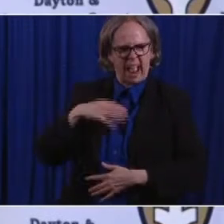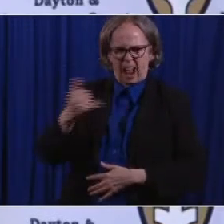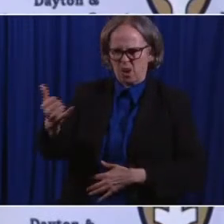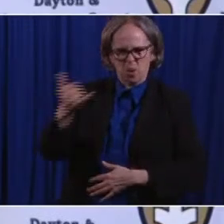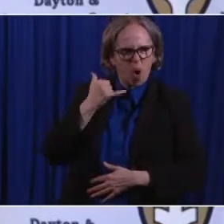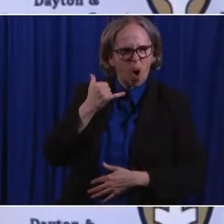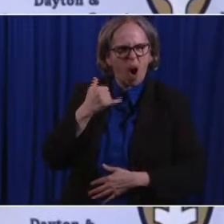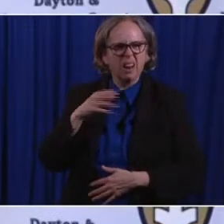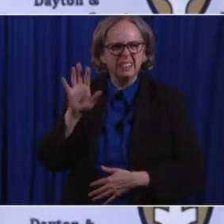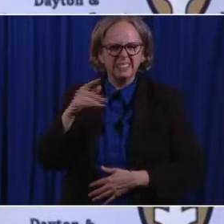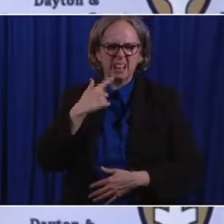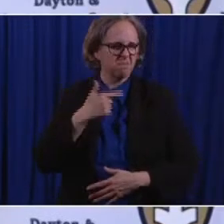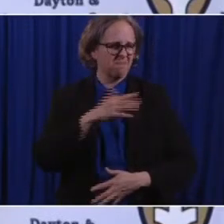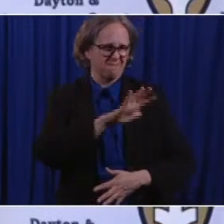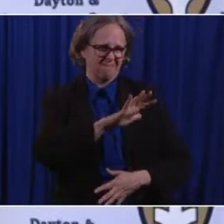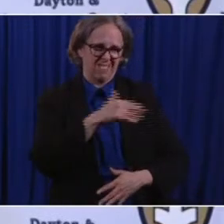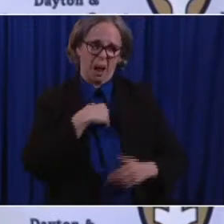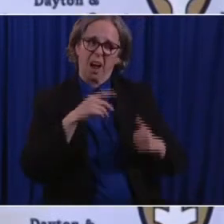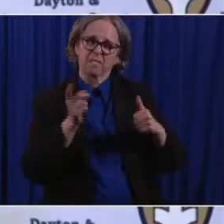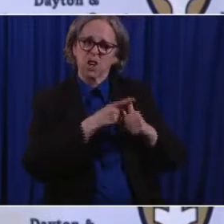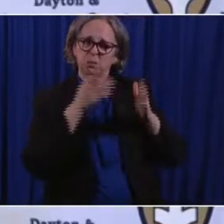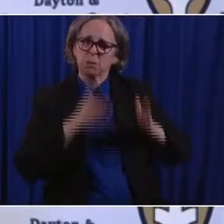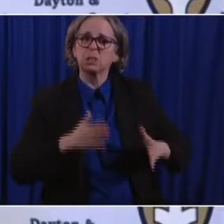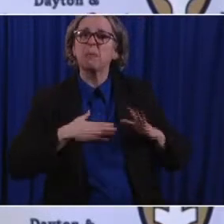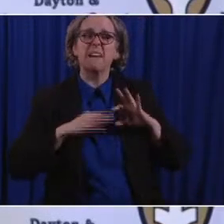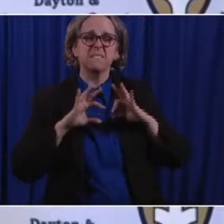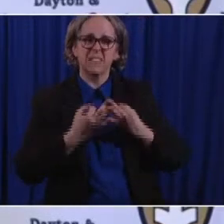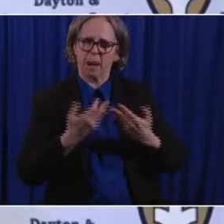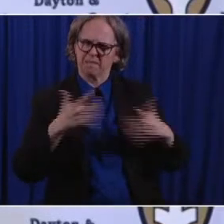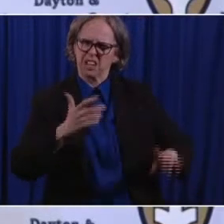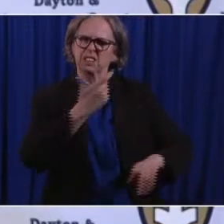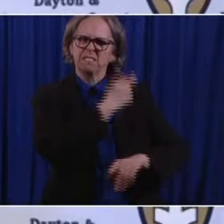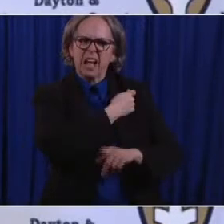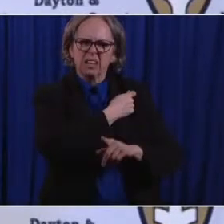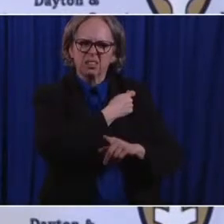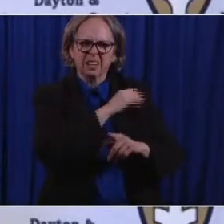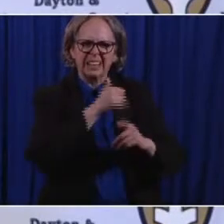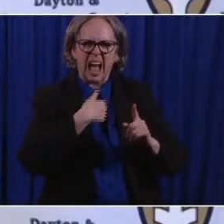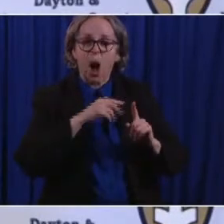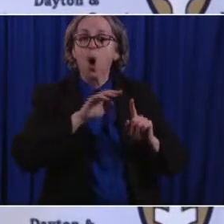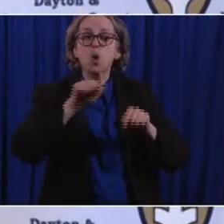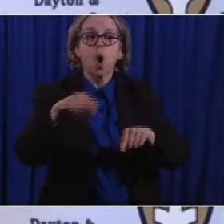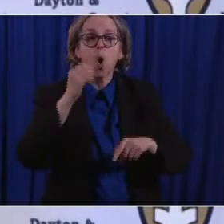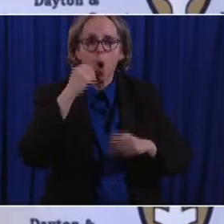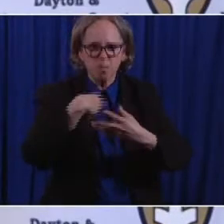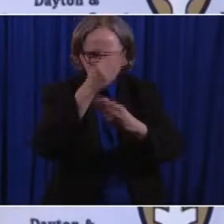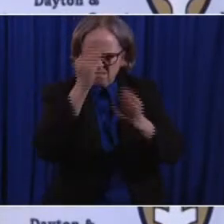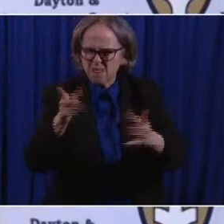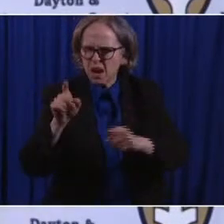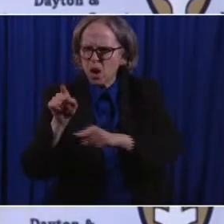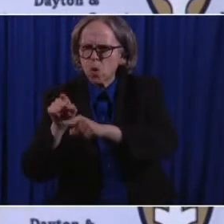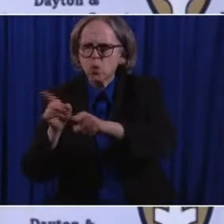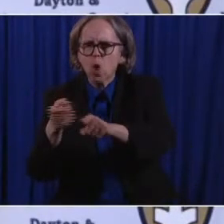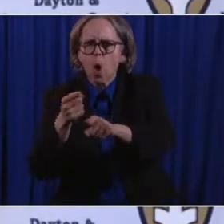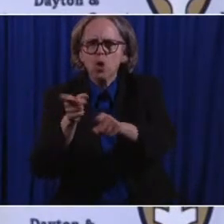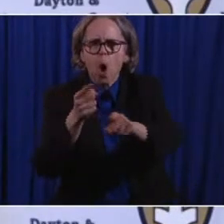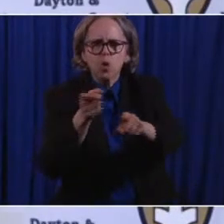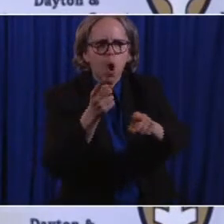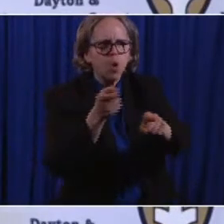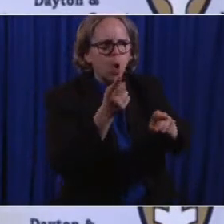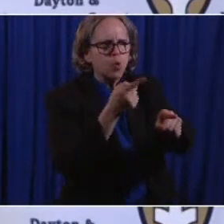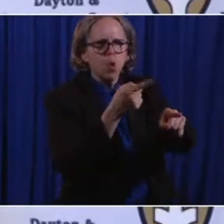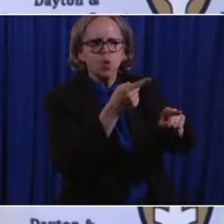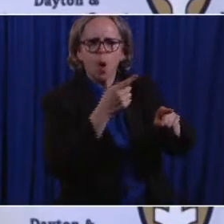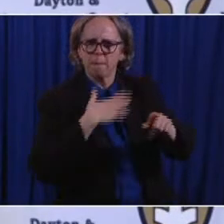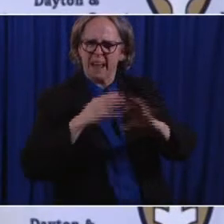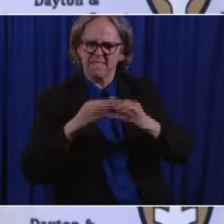to get it. I'm going home and tell everybody else they really need to get it. And I'm betting on him because I think he